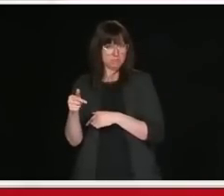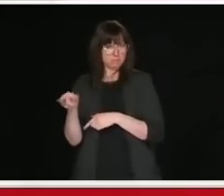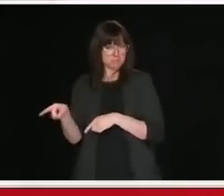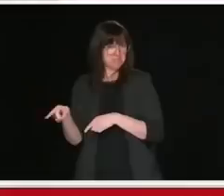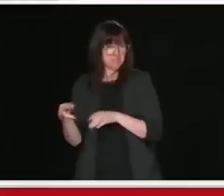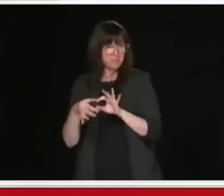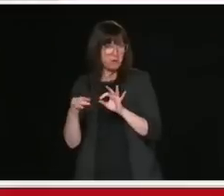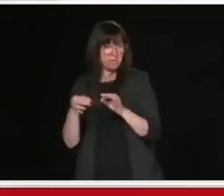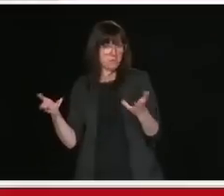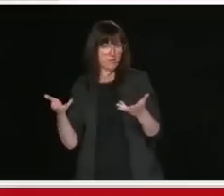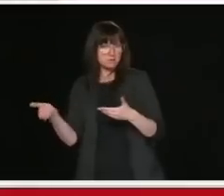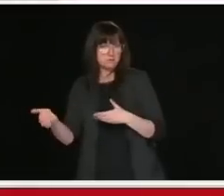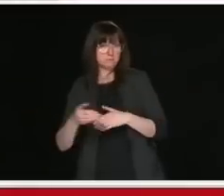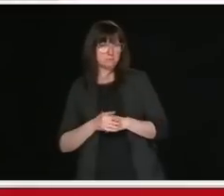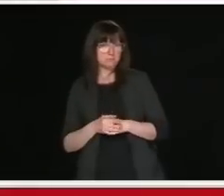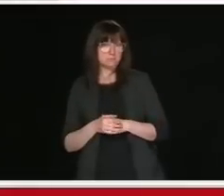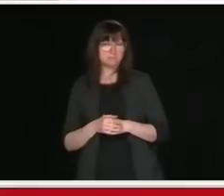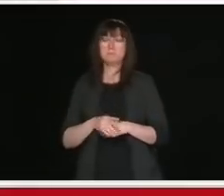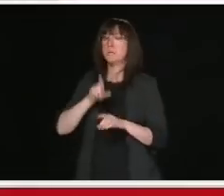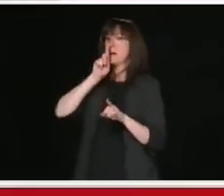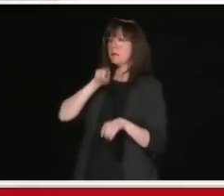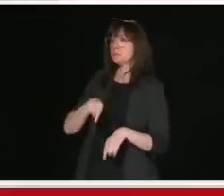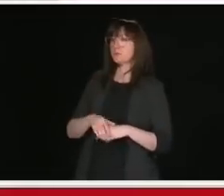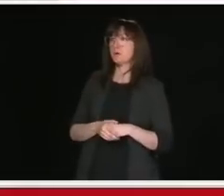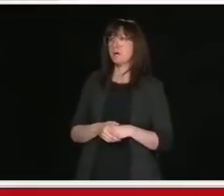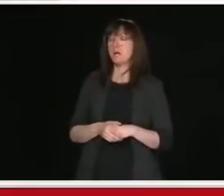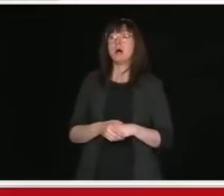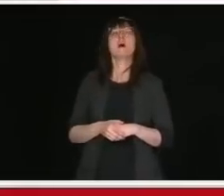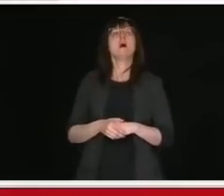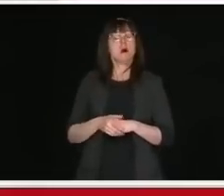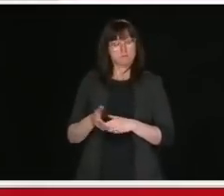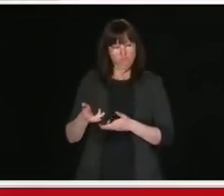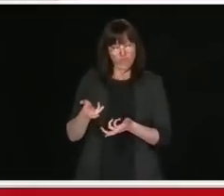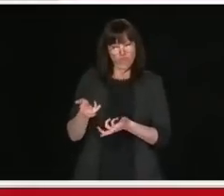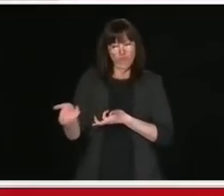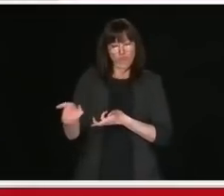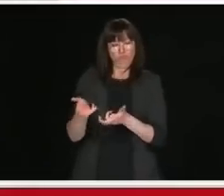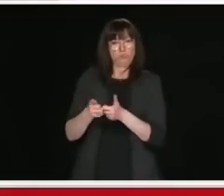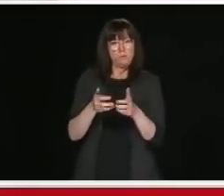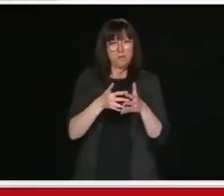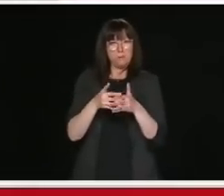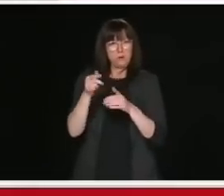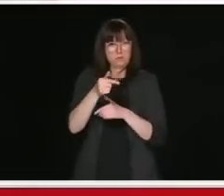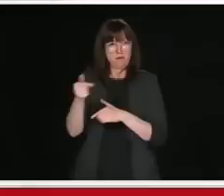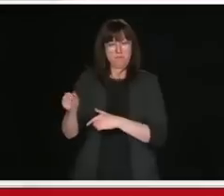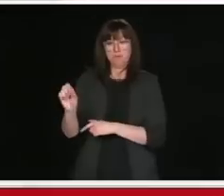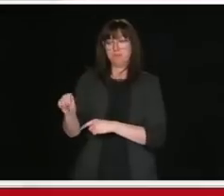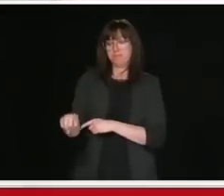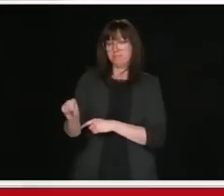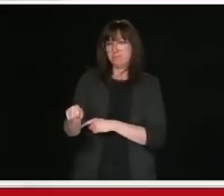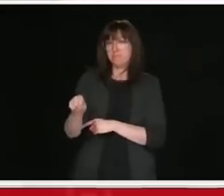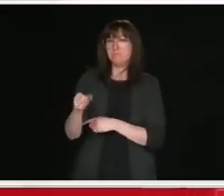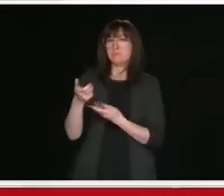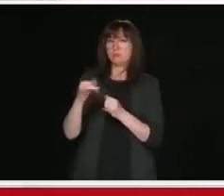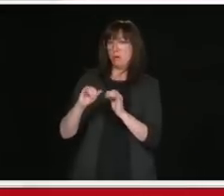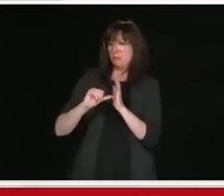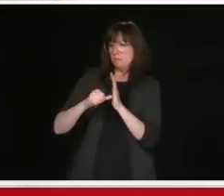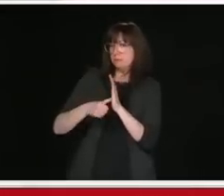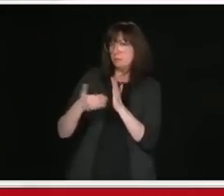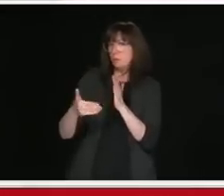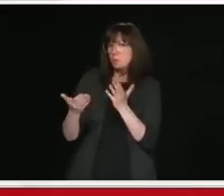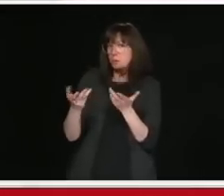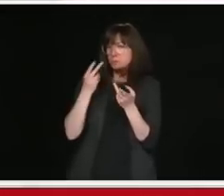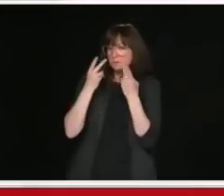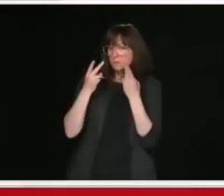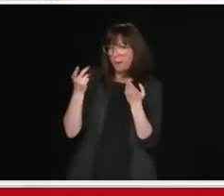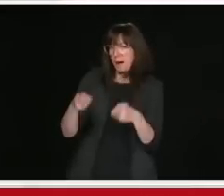guarantee? We are currently working with the Americans to follow and underline this specific issue. We're working together. We understand that